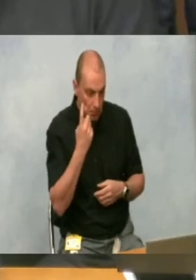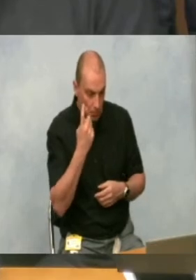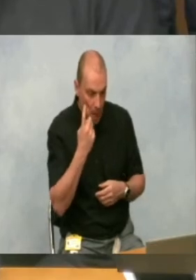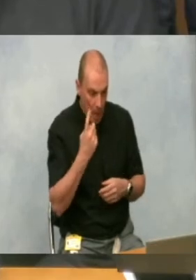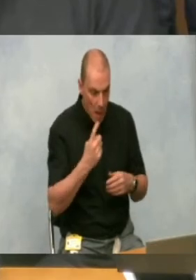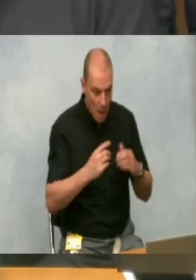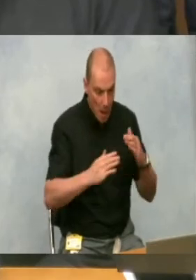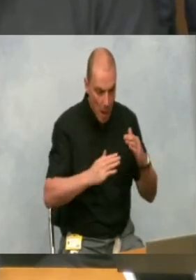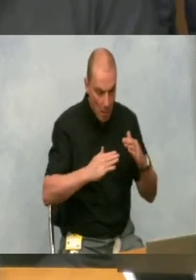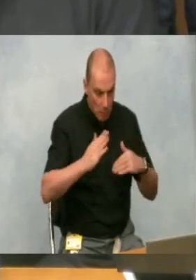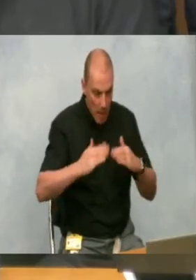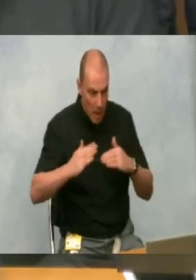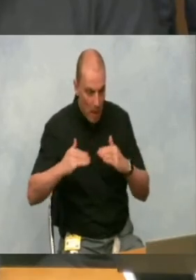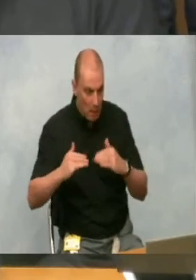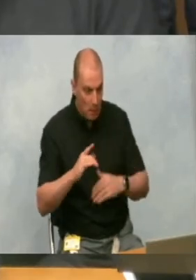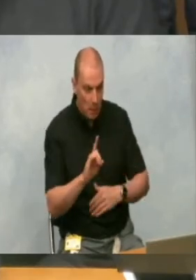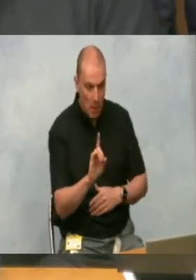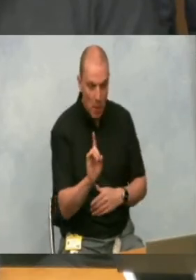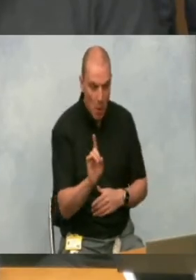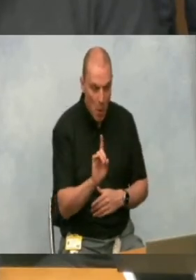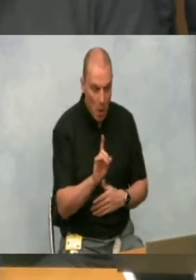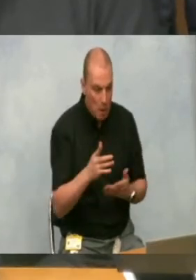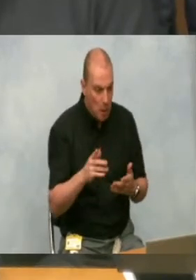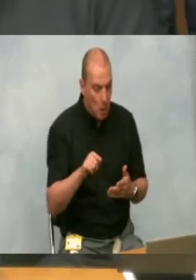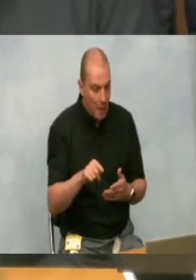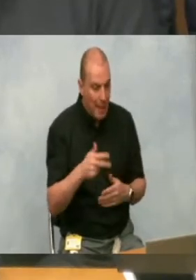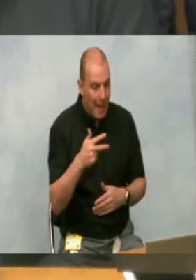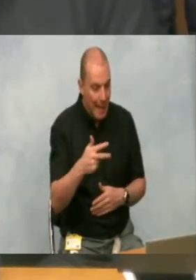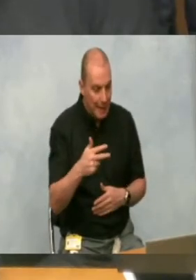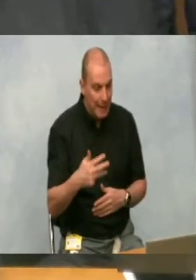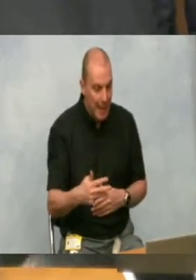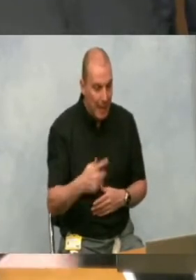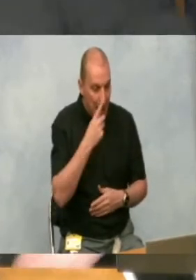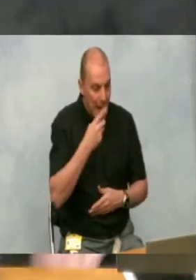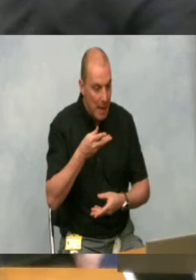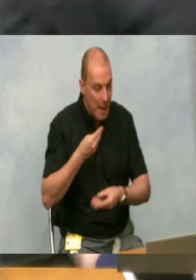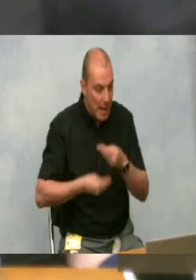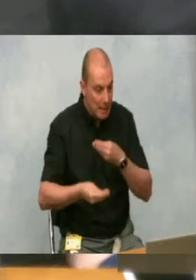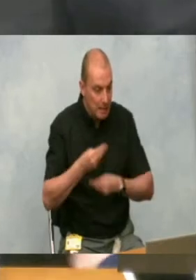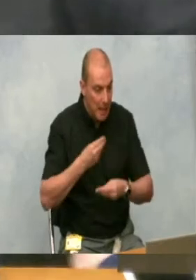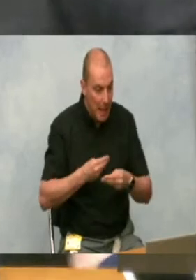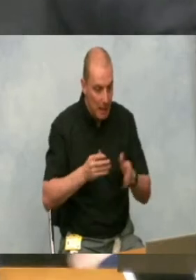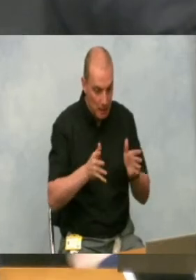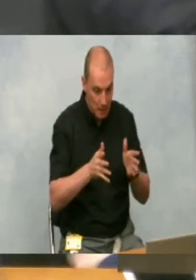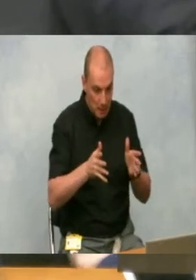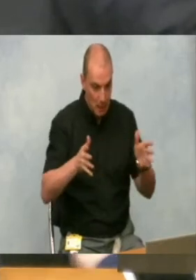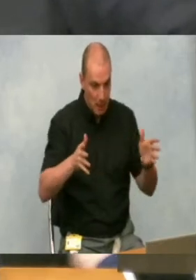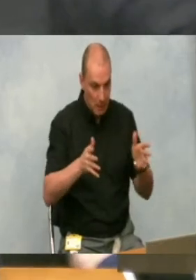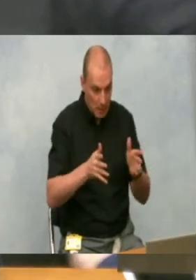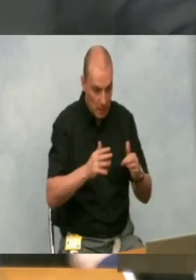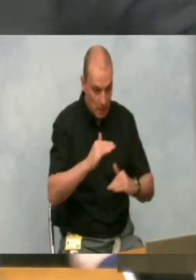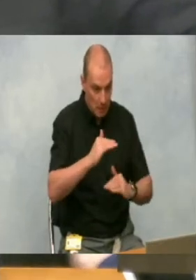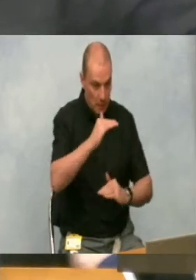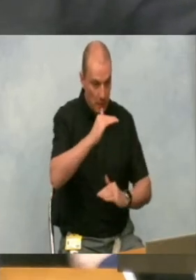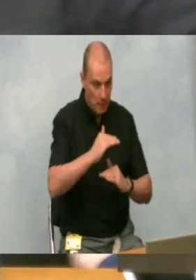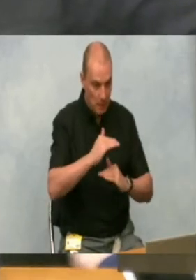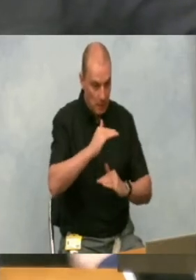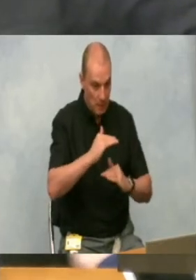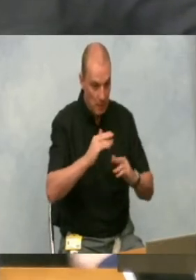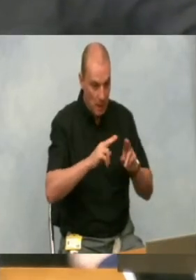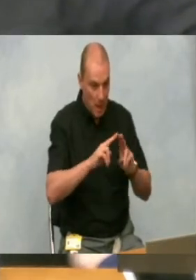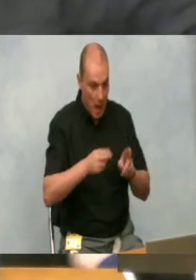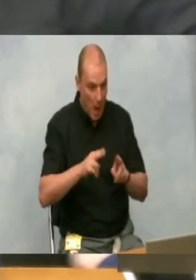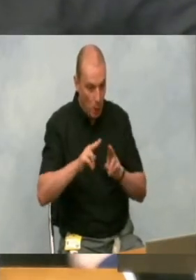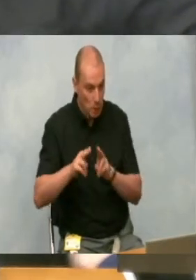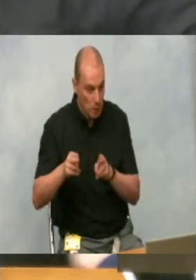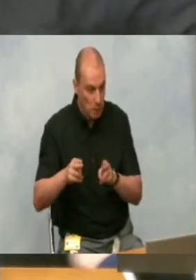be offered for items 8 and 9 when we get to it. And also, I'm mindful of whether we're